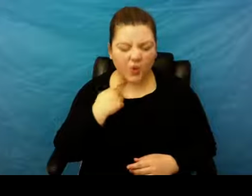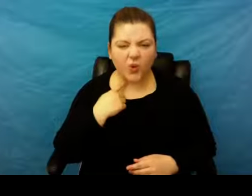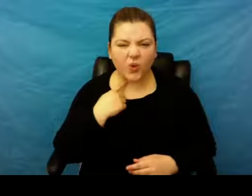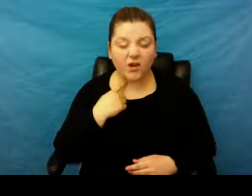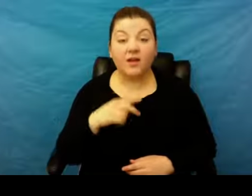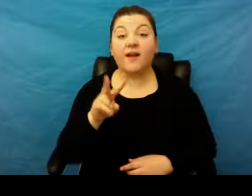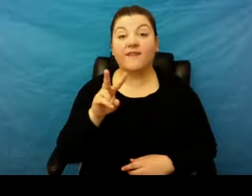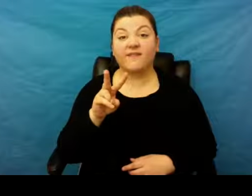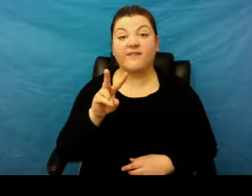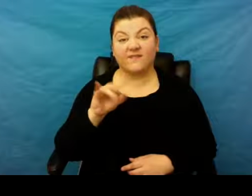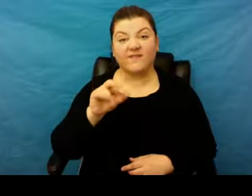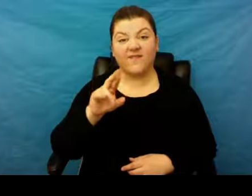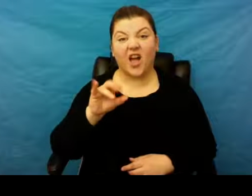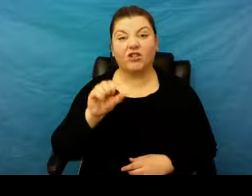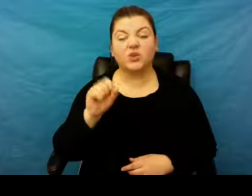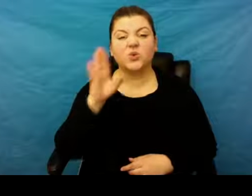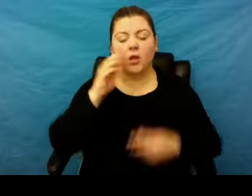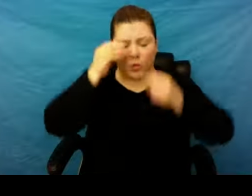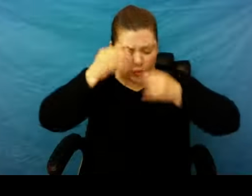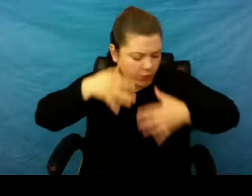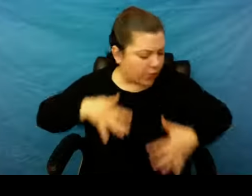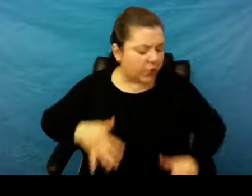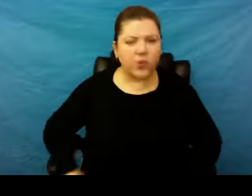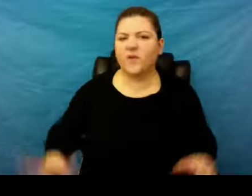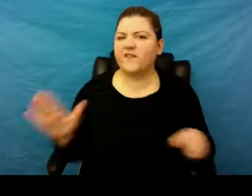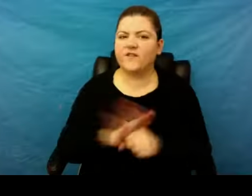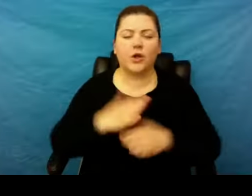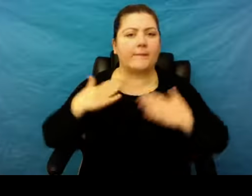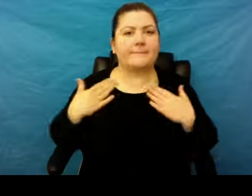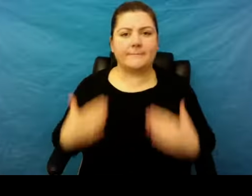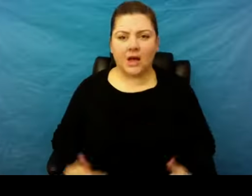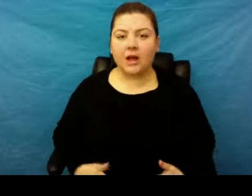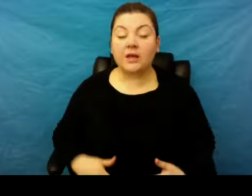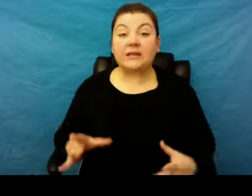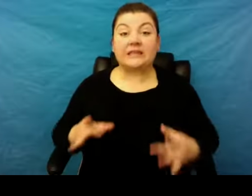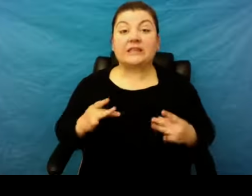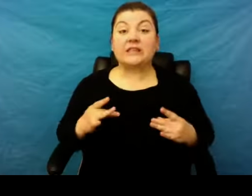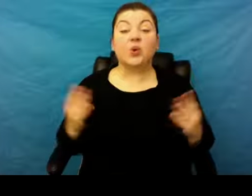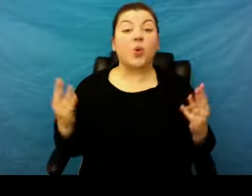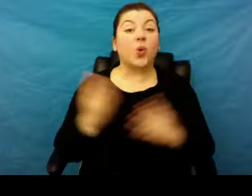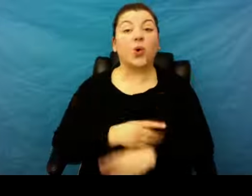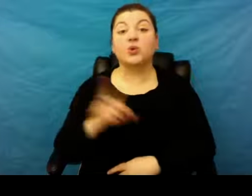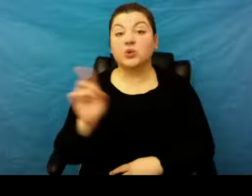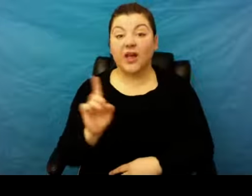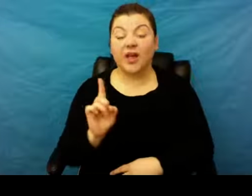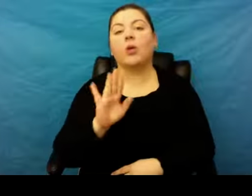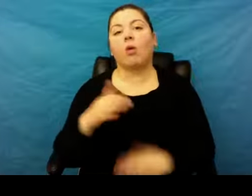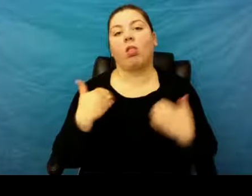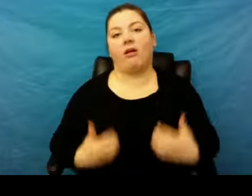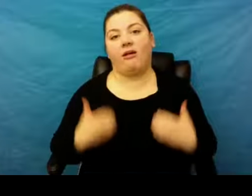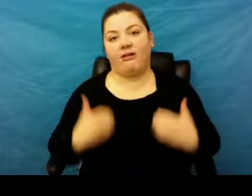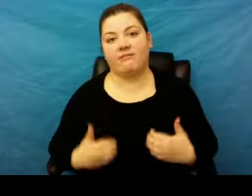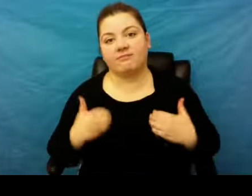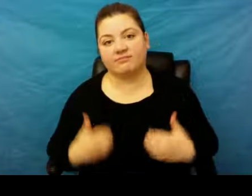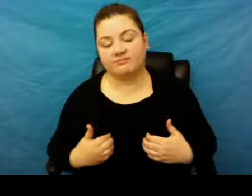that the most likely place that this will affect is your lungs. And so people will